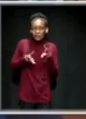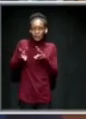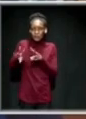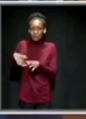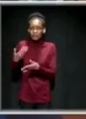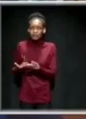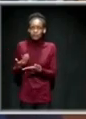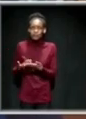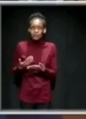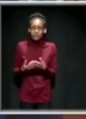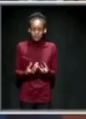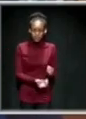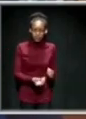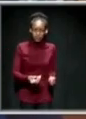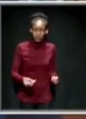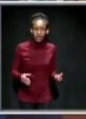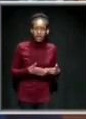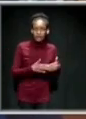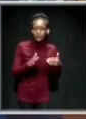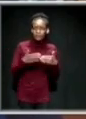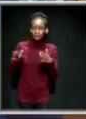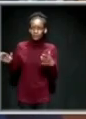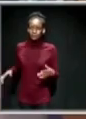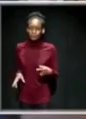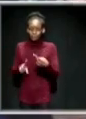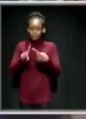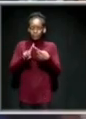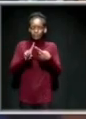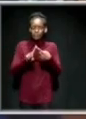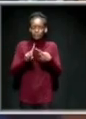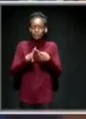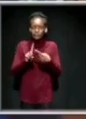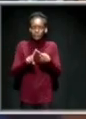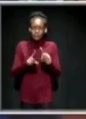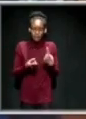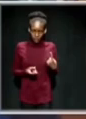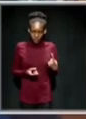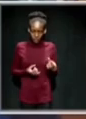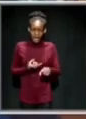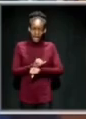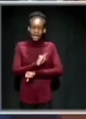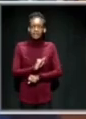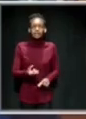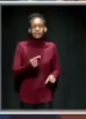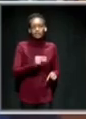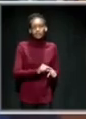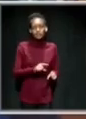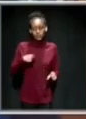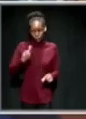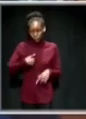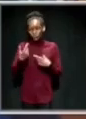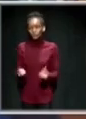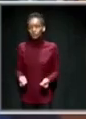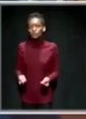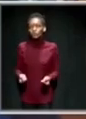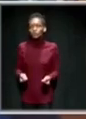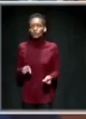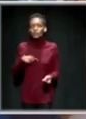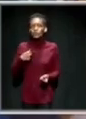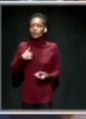potential. The first key is to invest early, and that is what we are doing. And thank you to